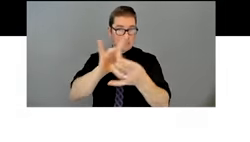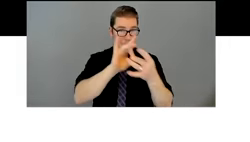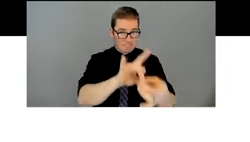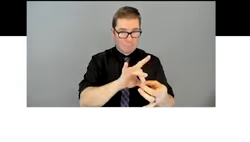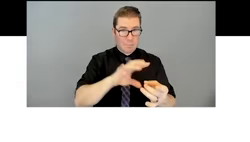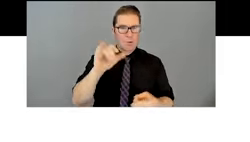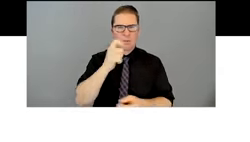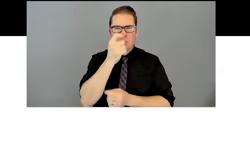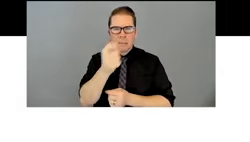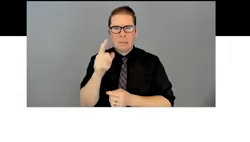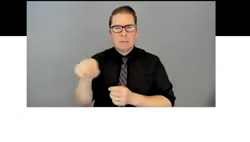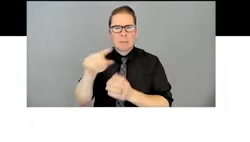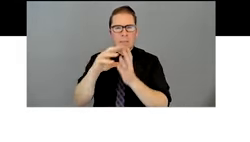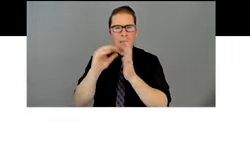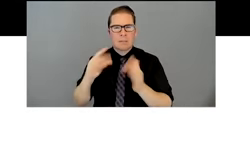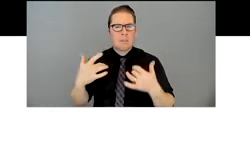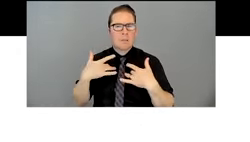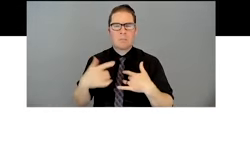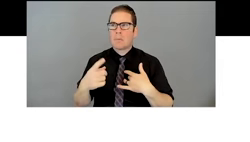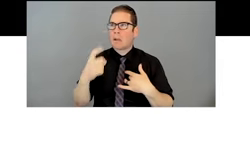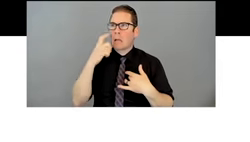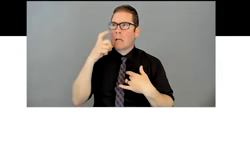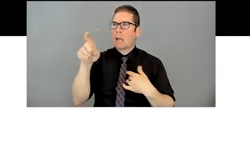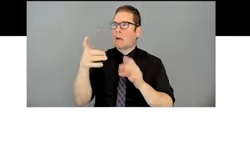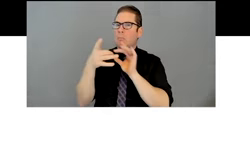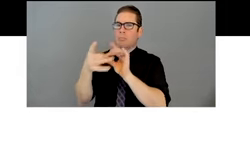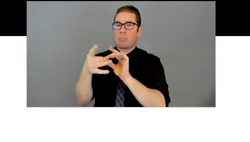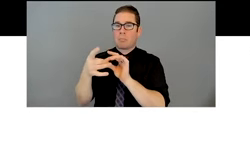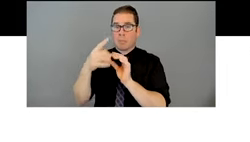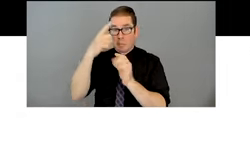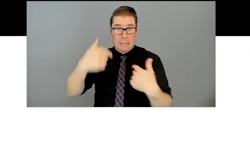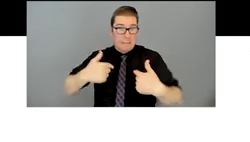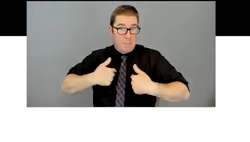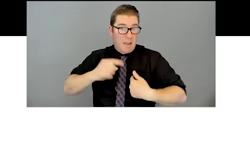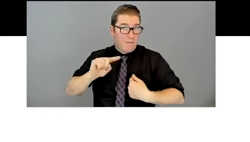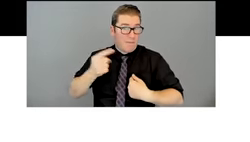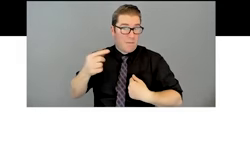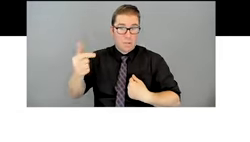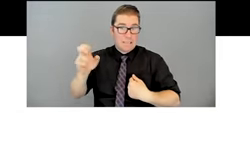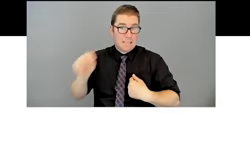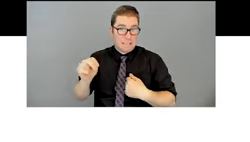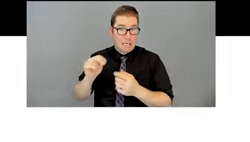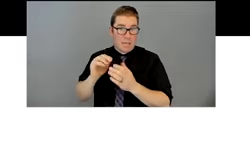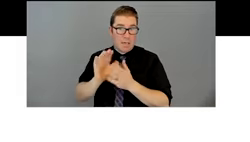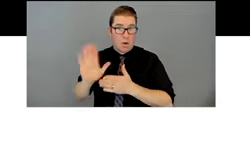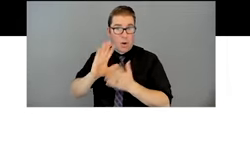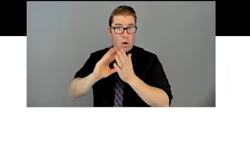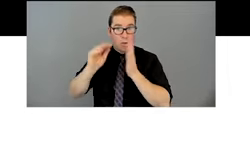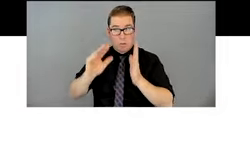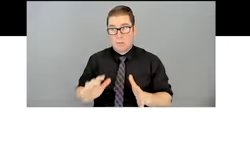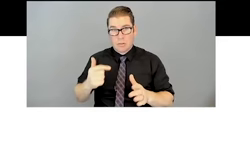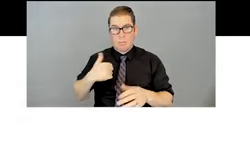to because I am a first generation college student and I include that in my bio. And I had a student come to my